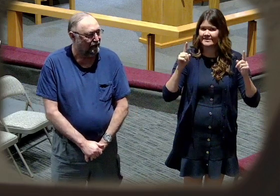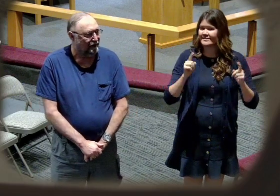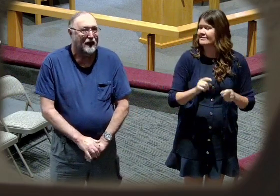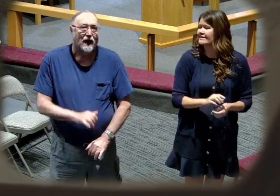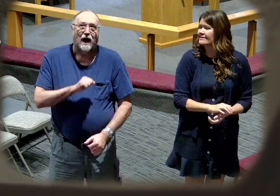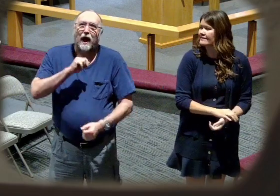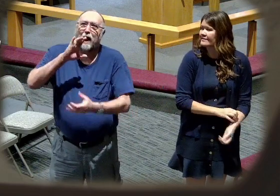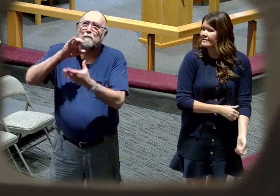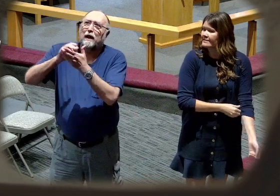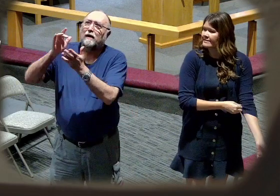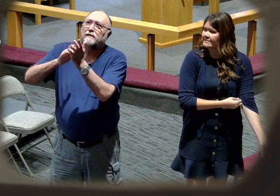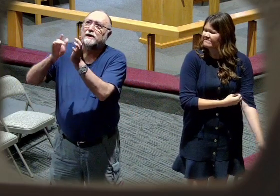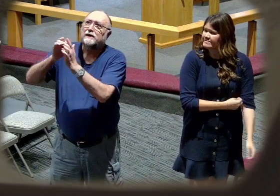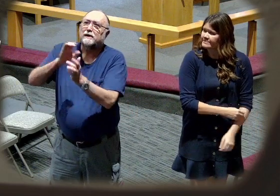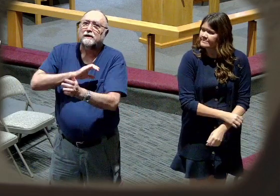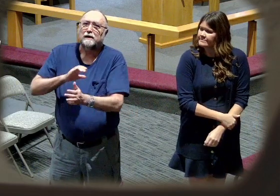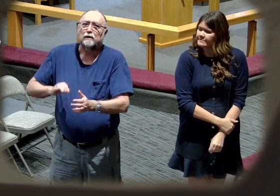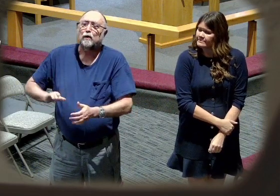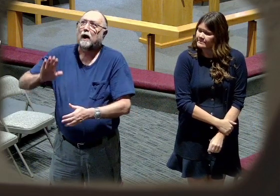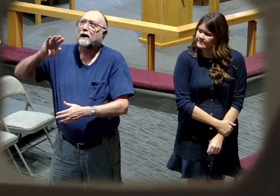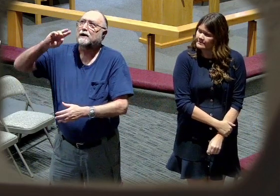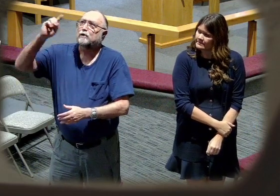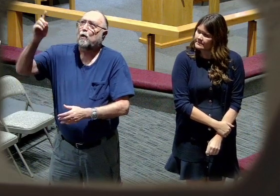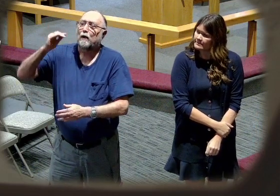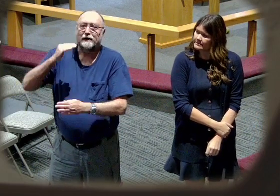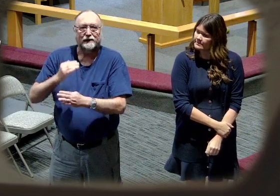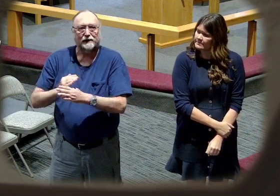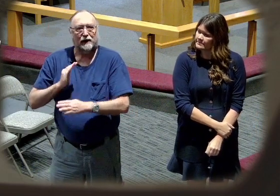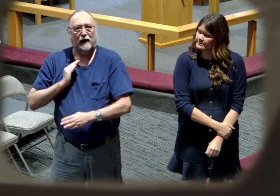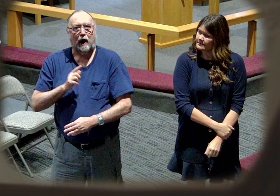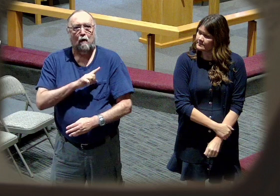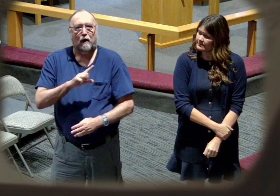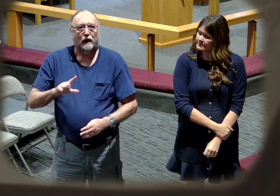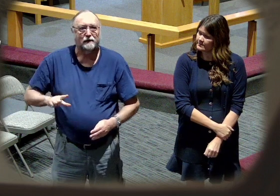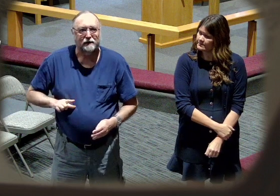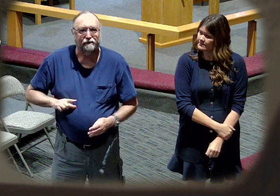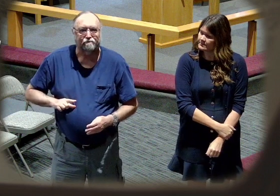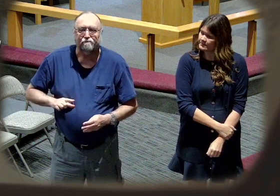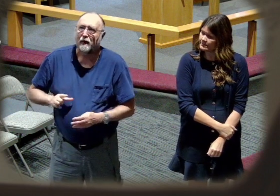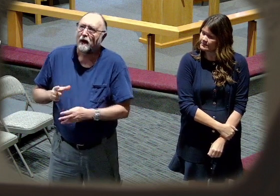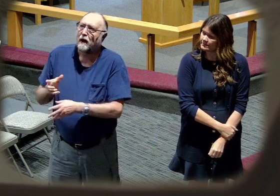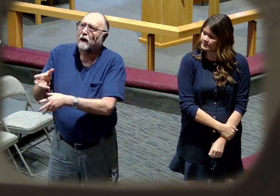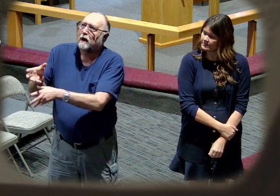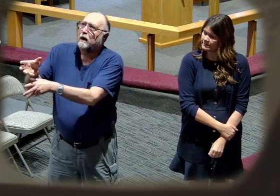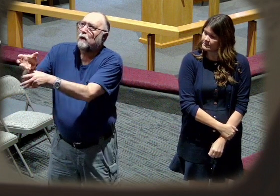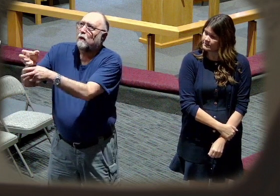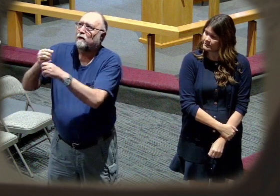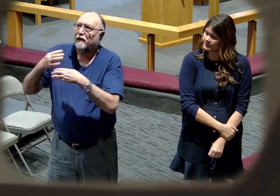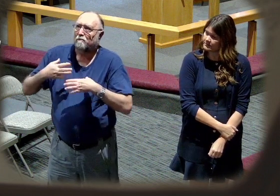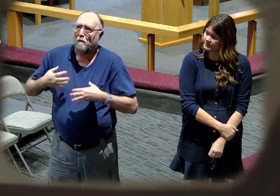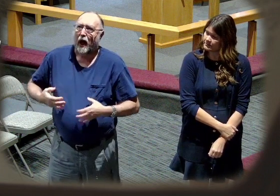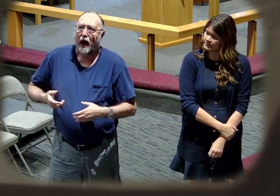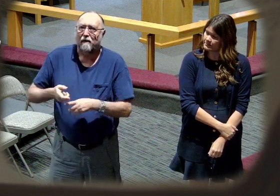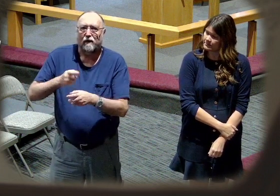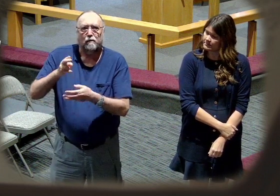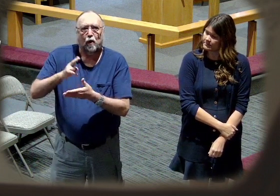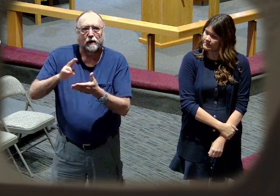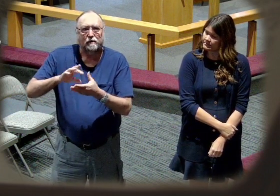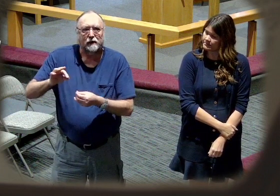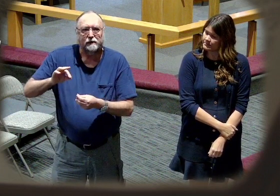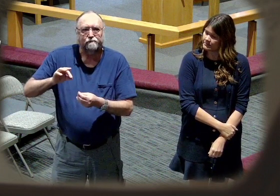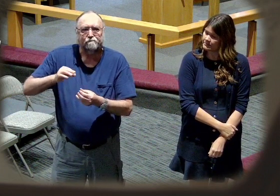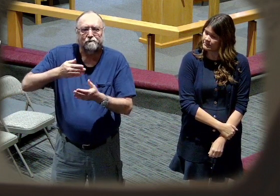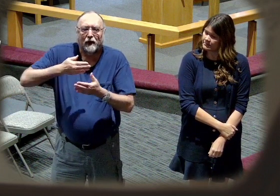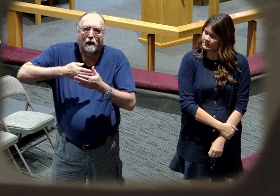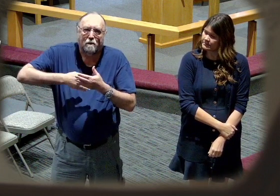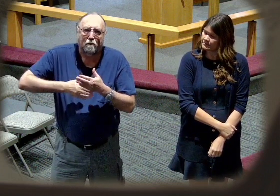believe in Jesus Christ, His only Son, our Lord, who was conceived by the Holy Spirit, born of the